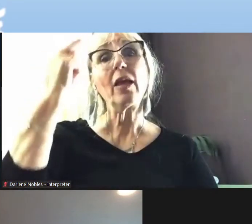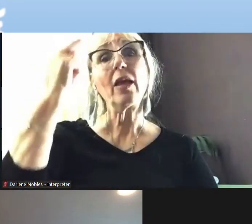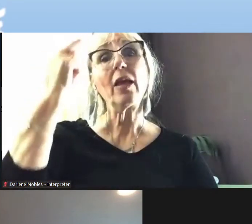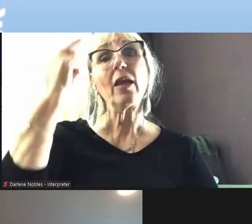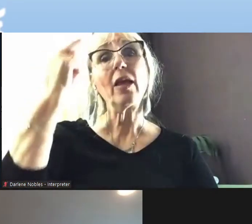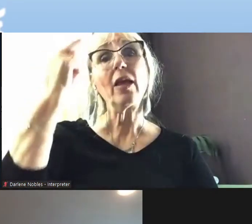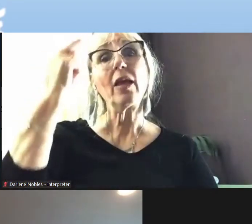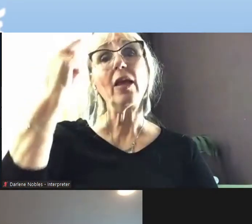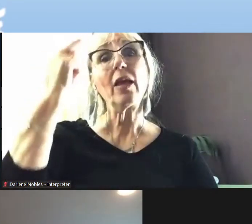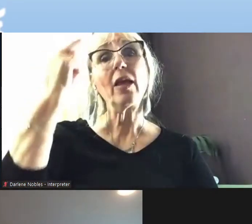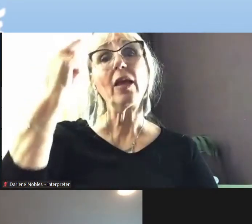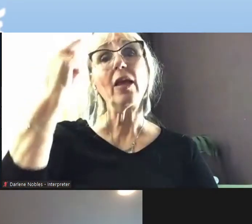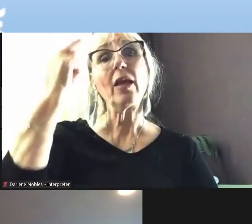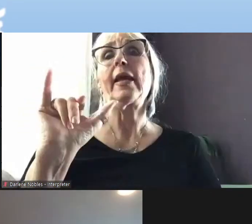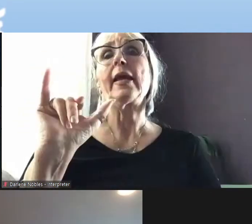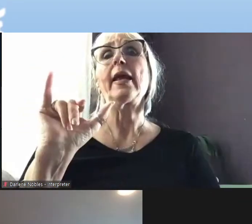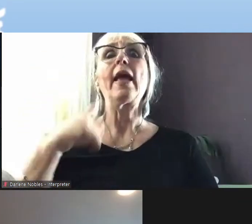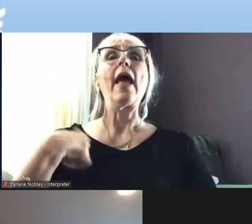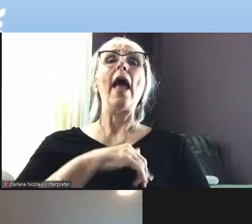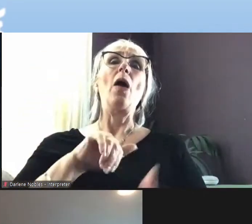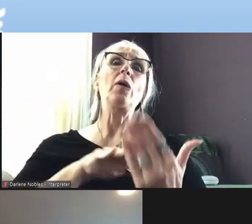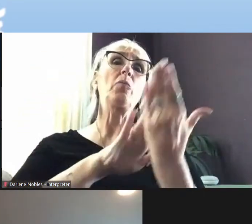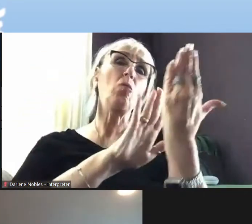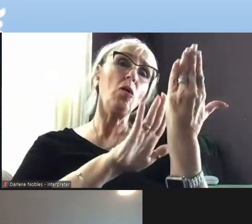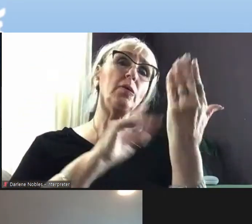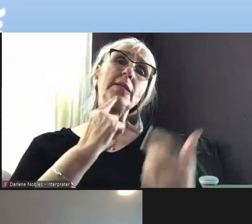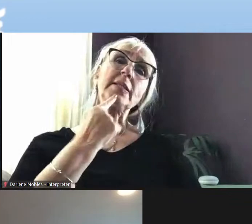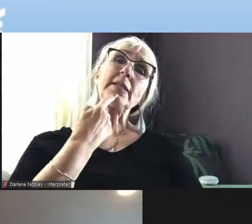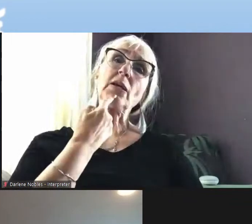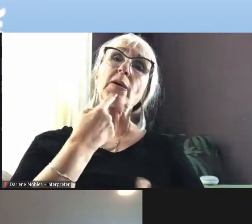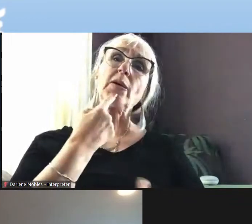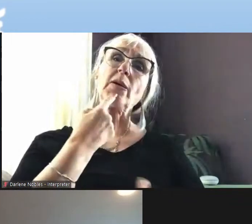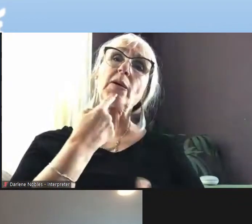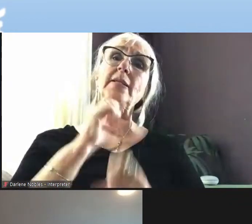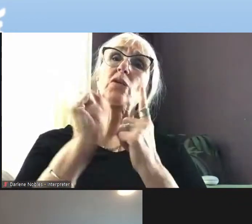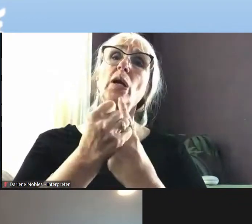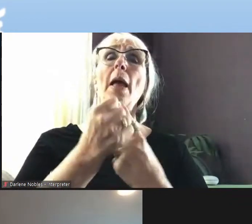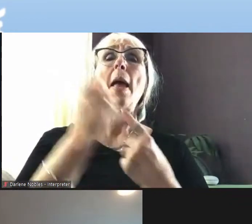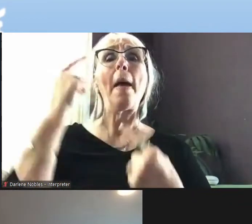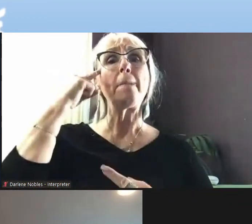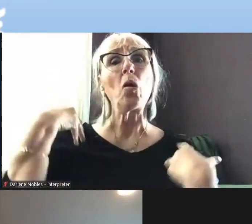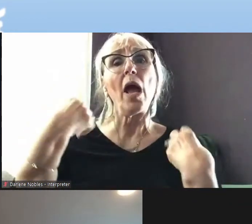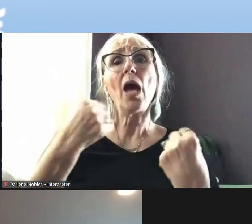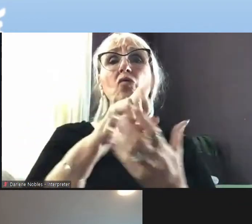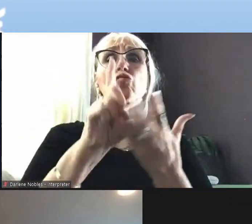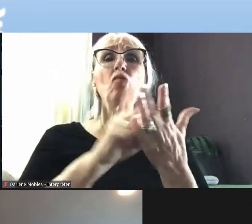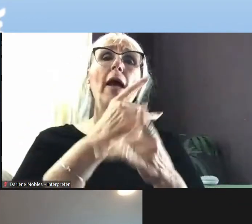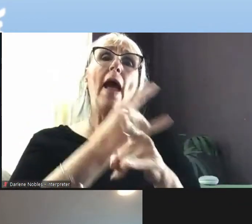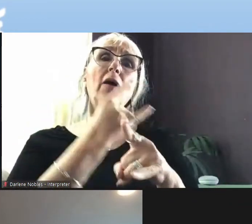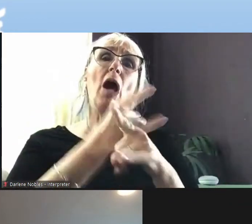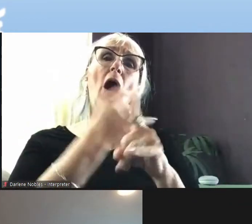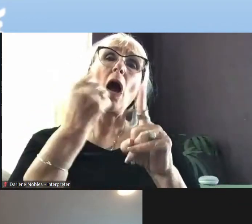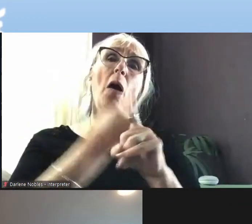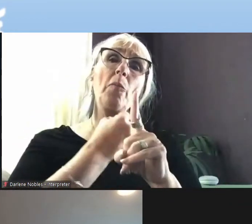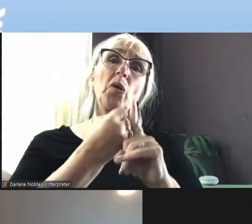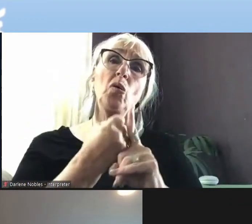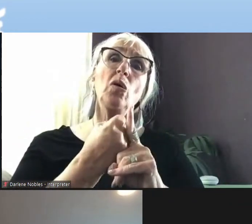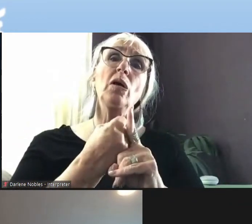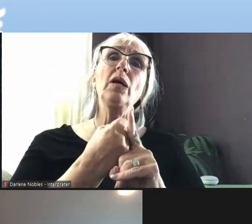a serious situation in mental health and drug and alcohol abuse that affects many, including our